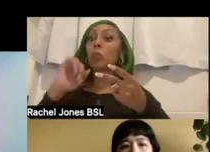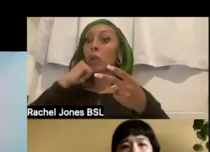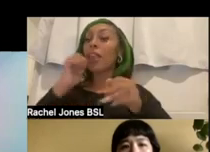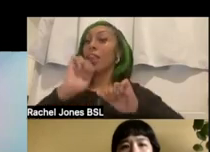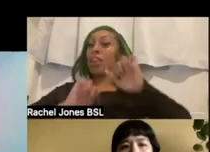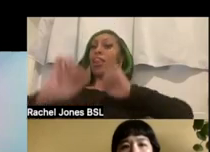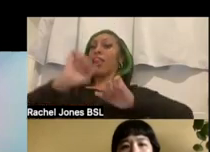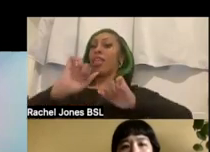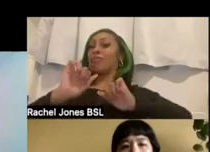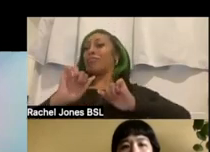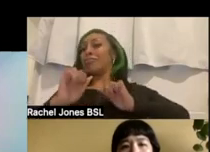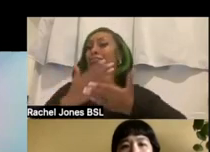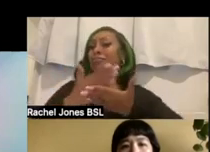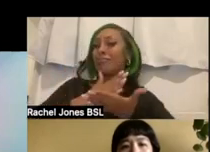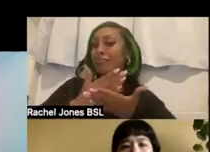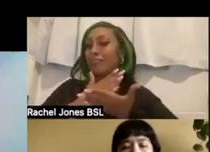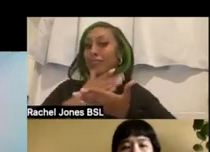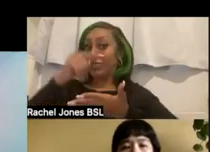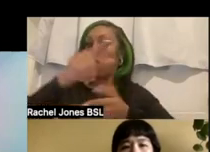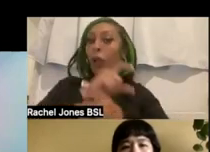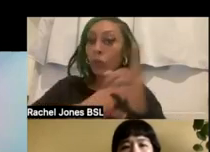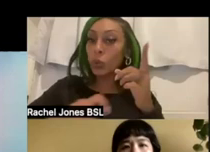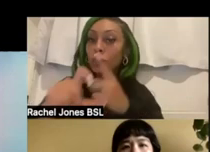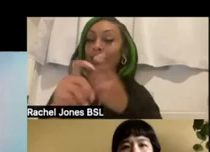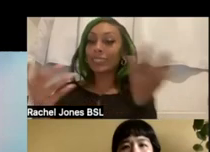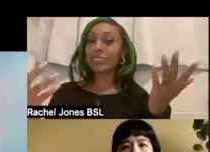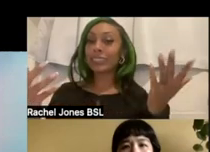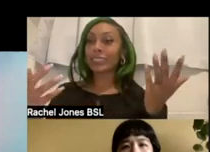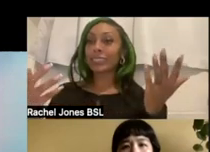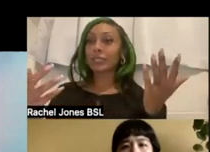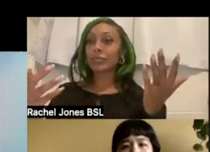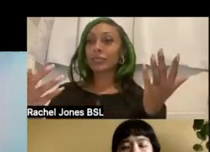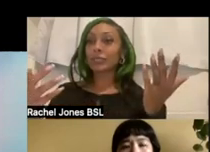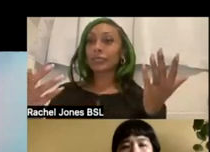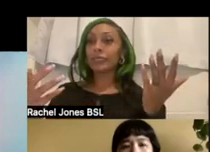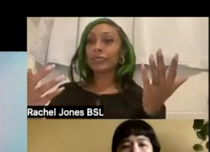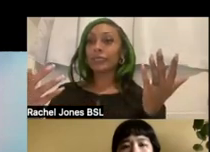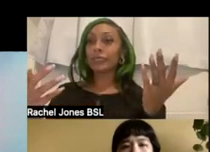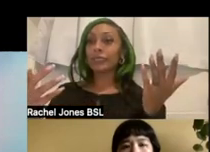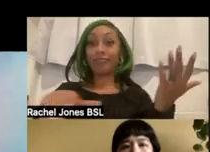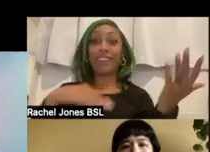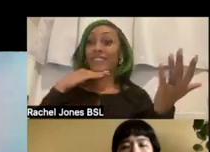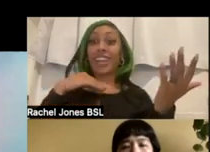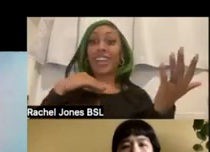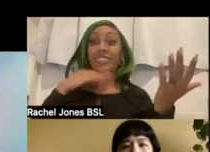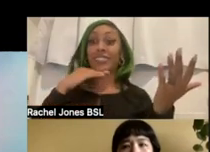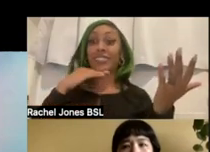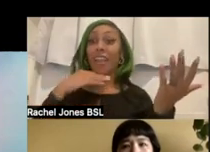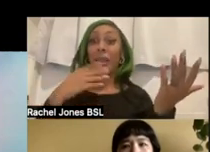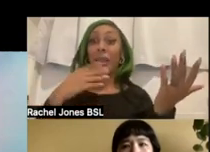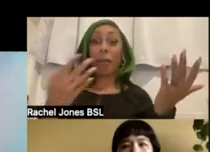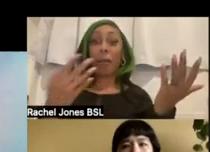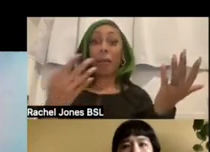community, because quite frankly, they're fed up. I've heard it so many times that similar research has been